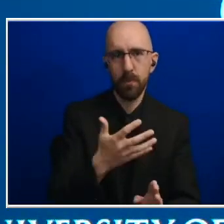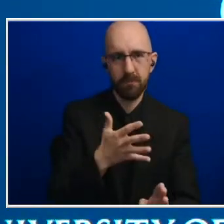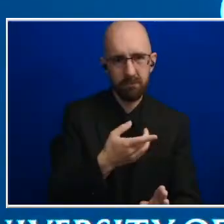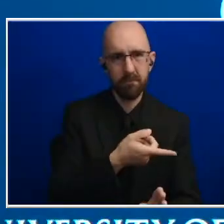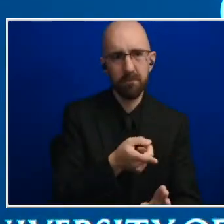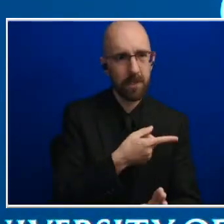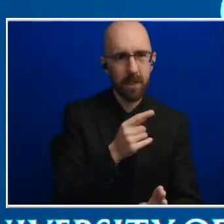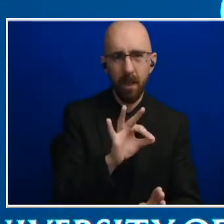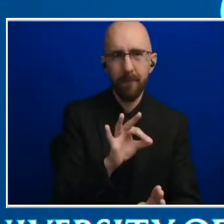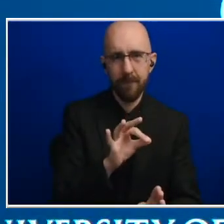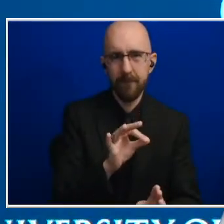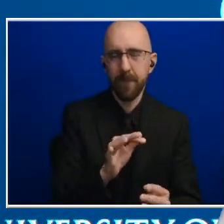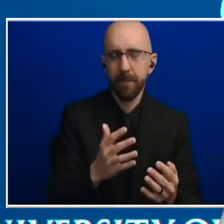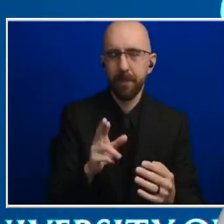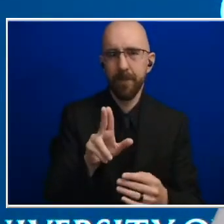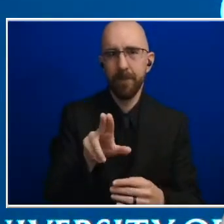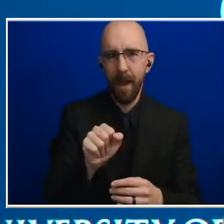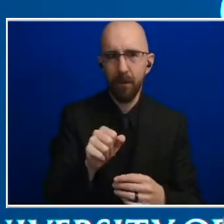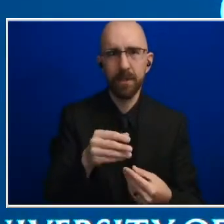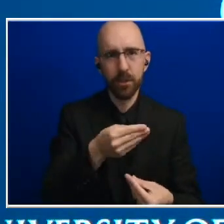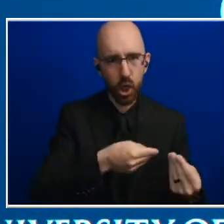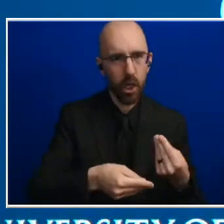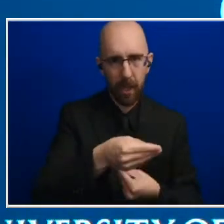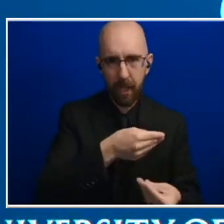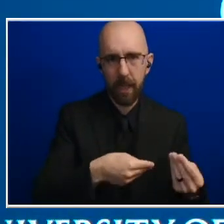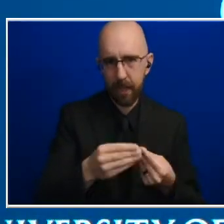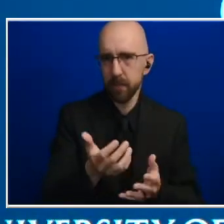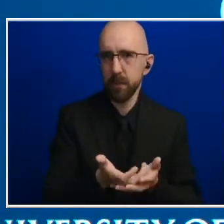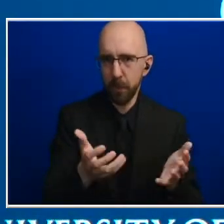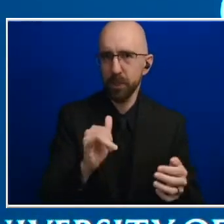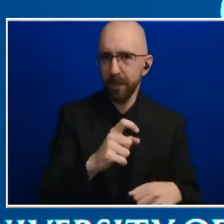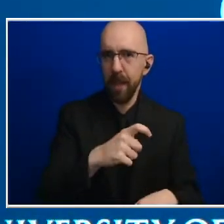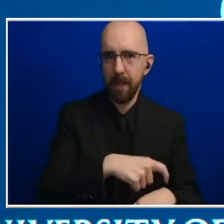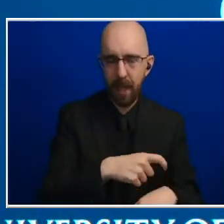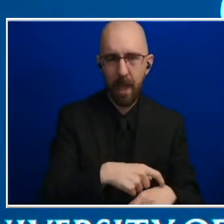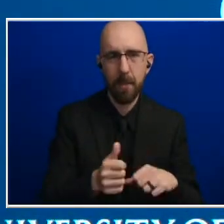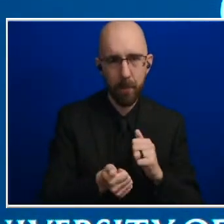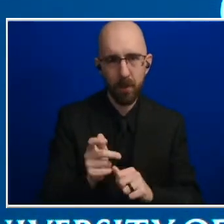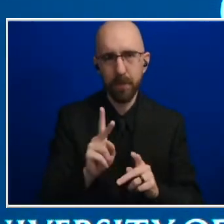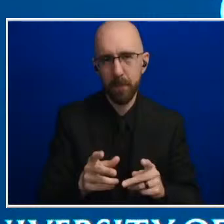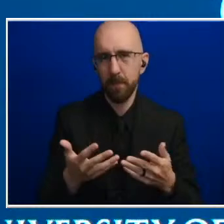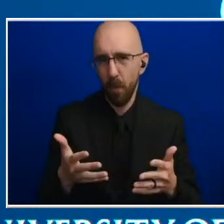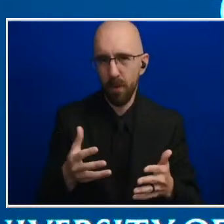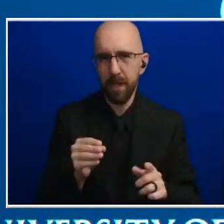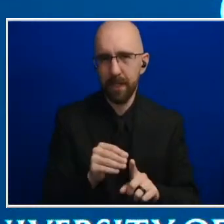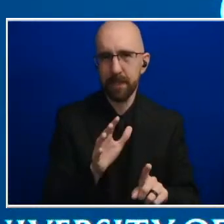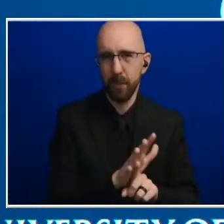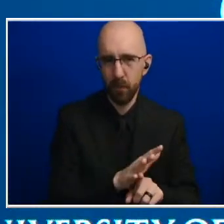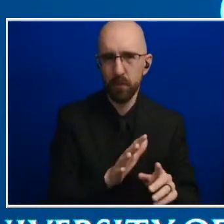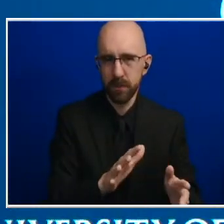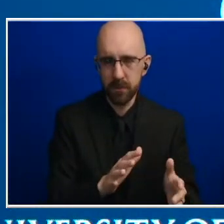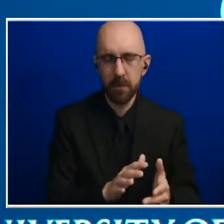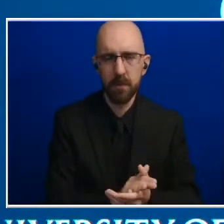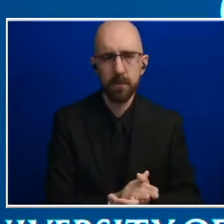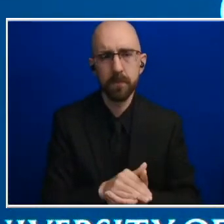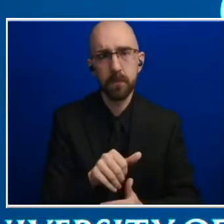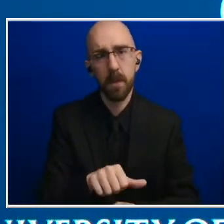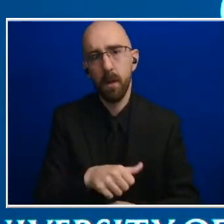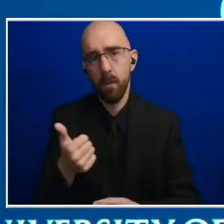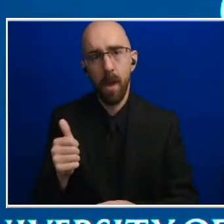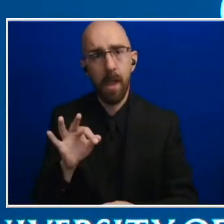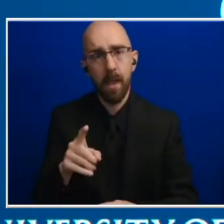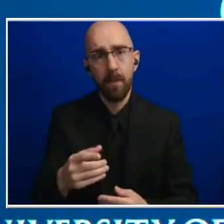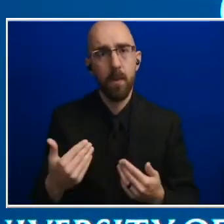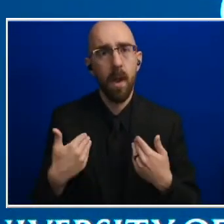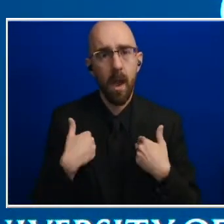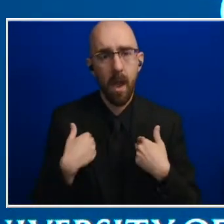the virus was circulating so much at that time. Most people were probably exposed. Otherwise, if you have had 2